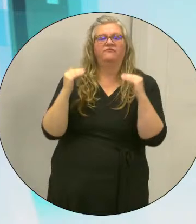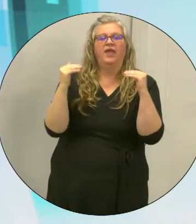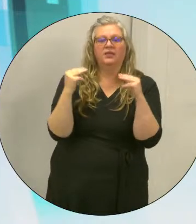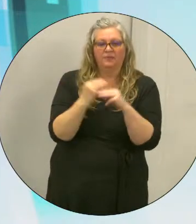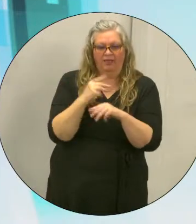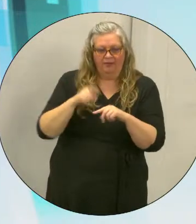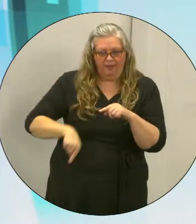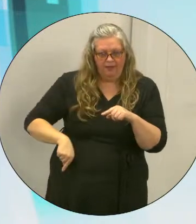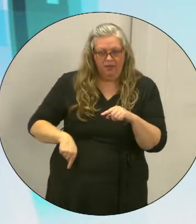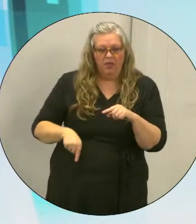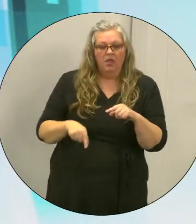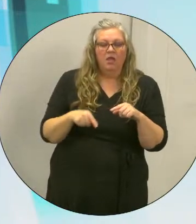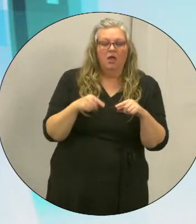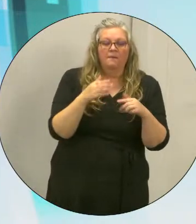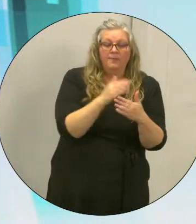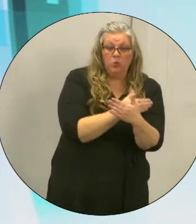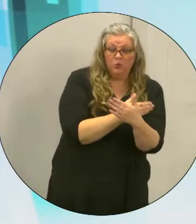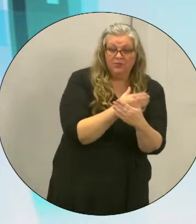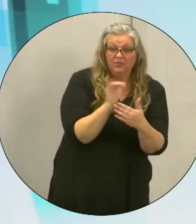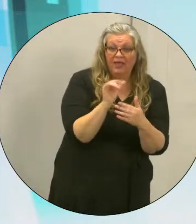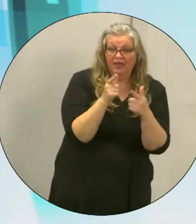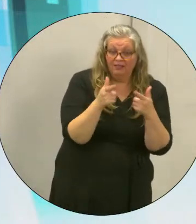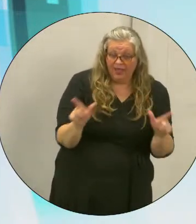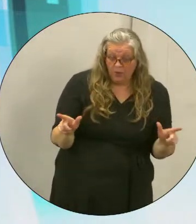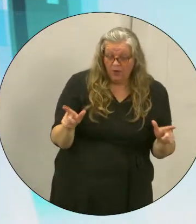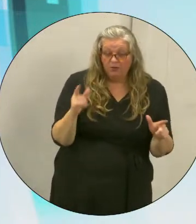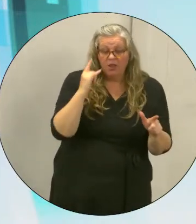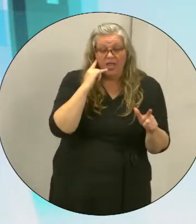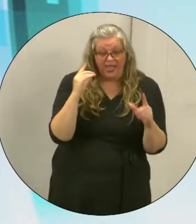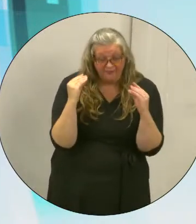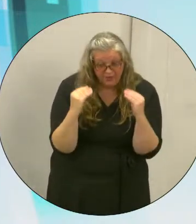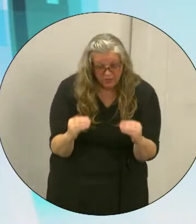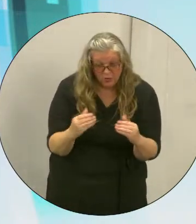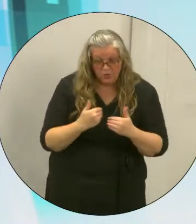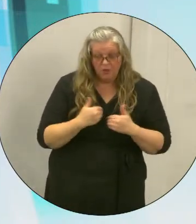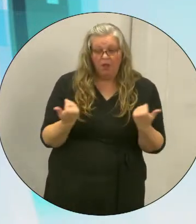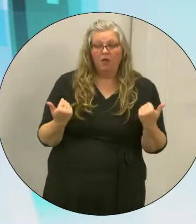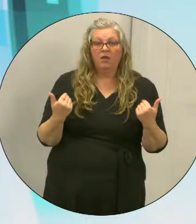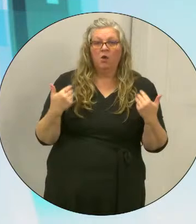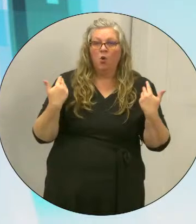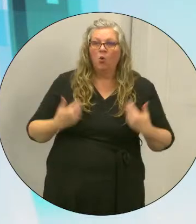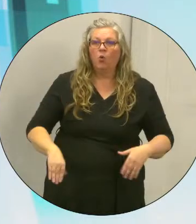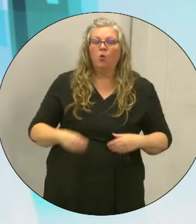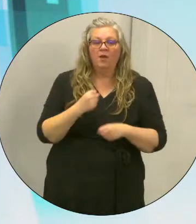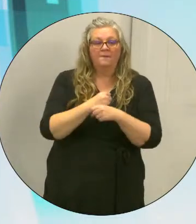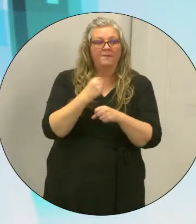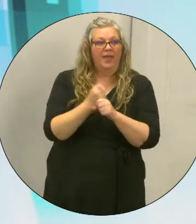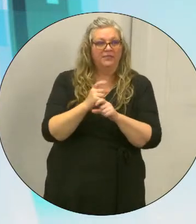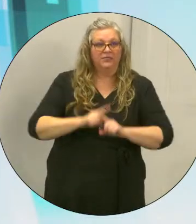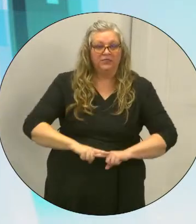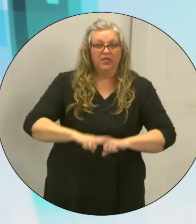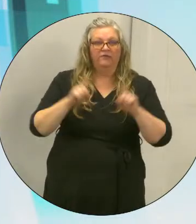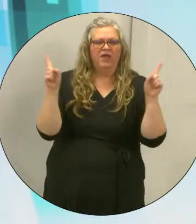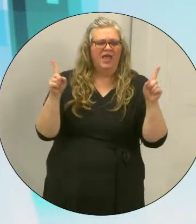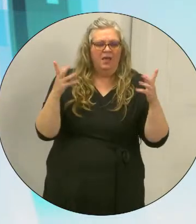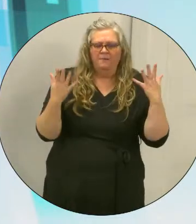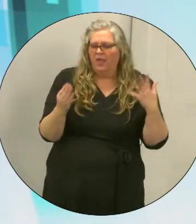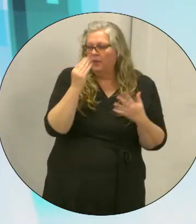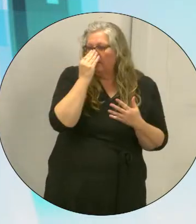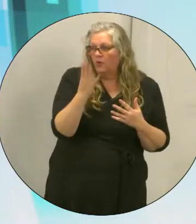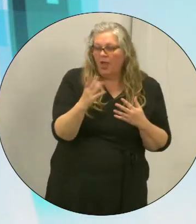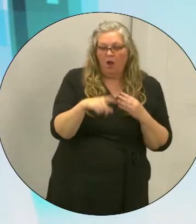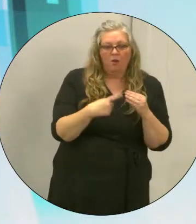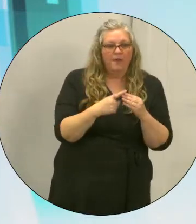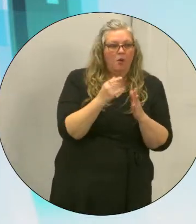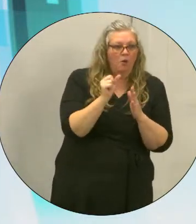So music is like a language where if it's introduced younger, makes a world of difference. But let's say we don't care about music and arts and we don't care about creativity,